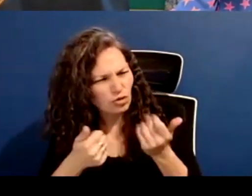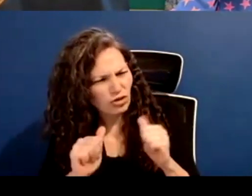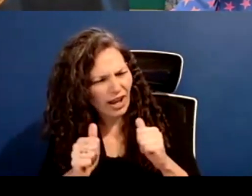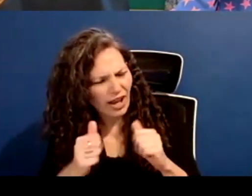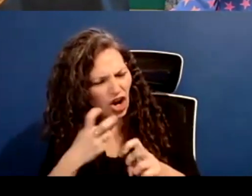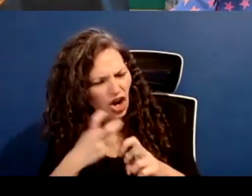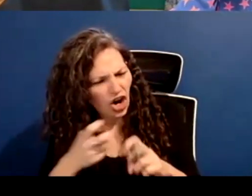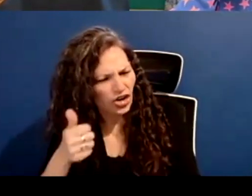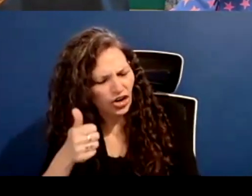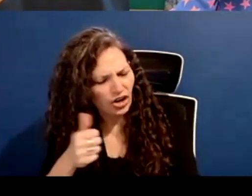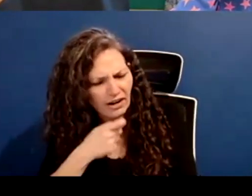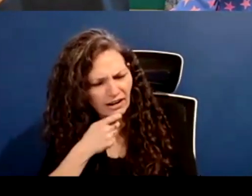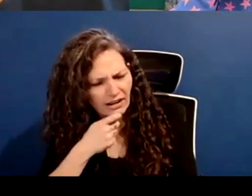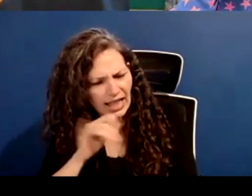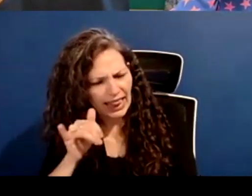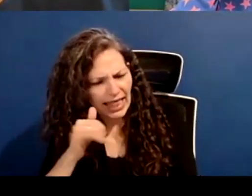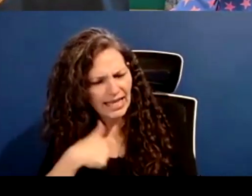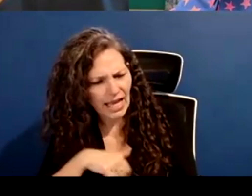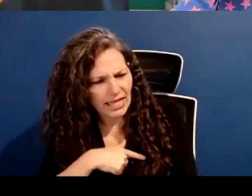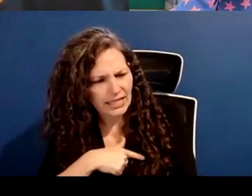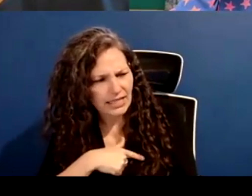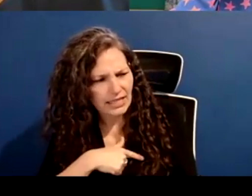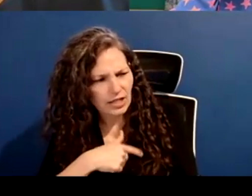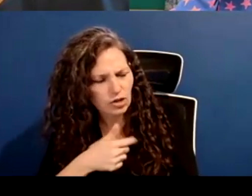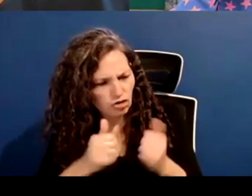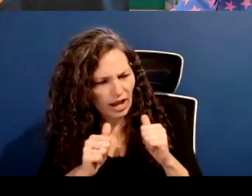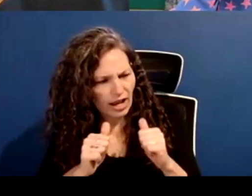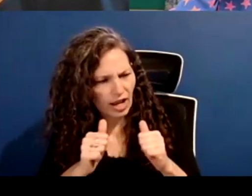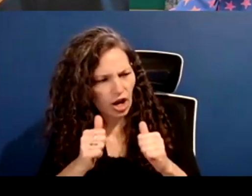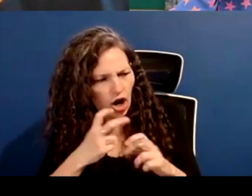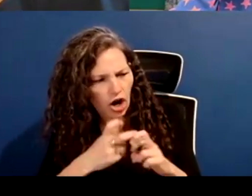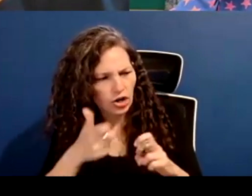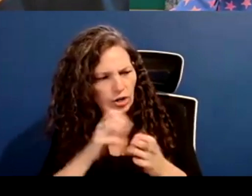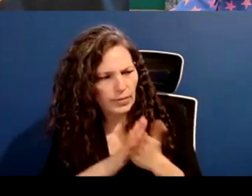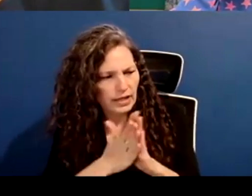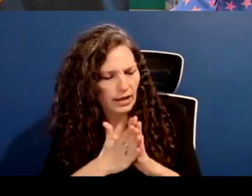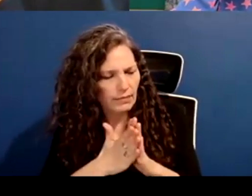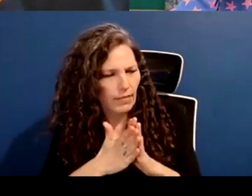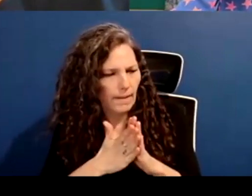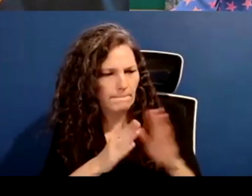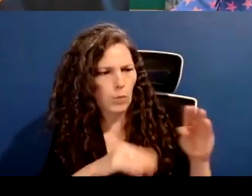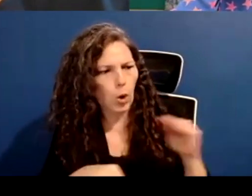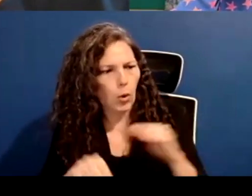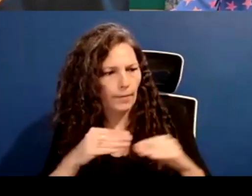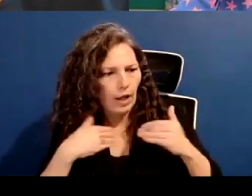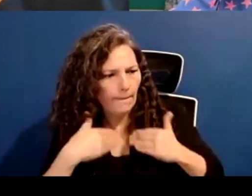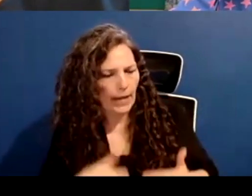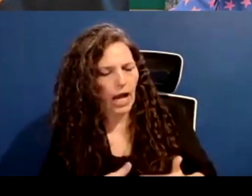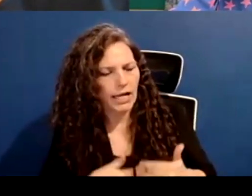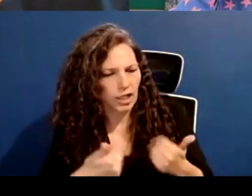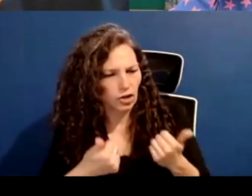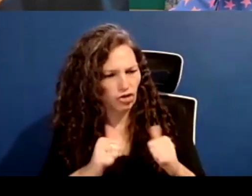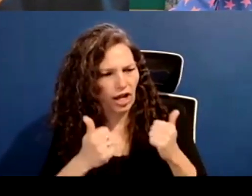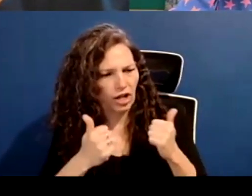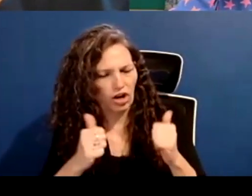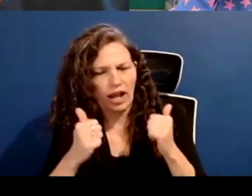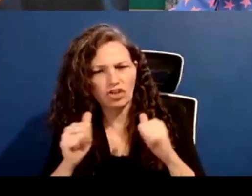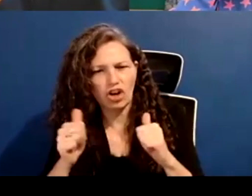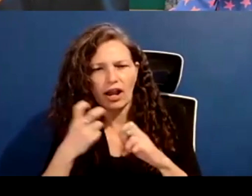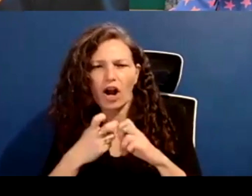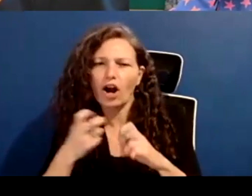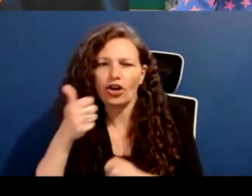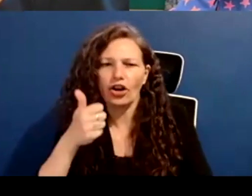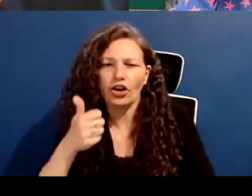like us, try harder to have a normal body, try harder to do normal things. And then somehow maybe